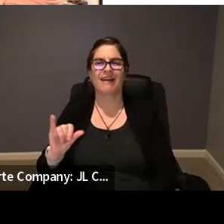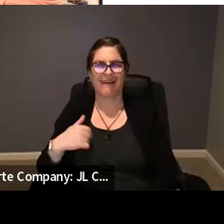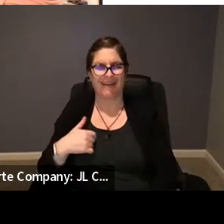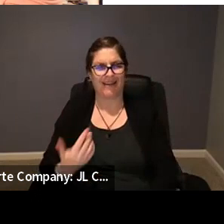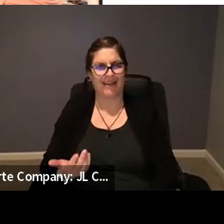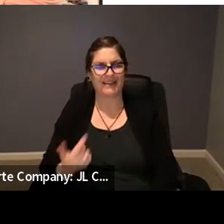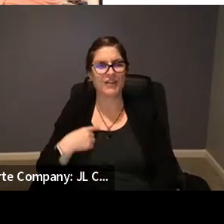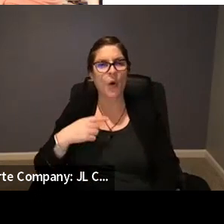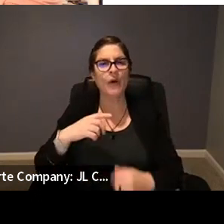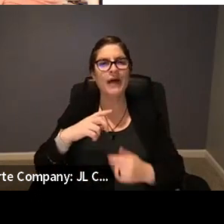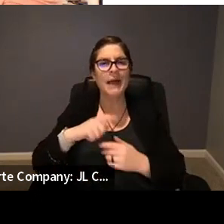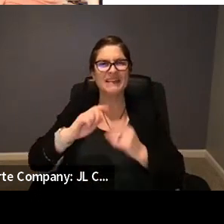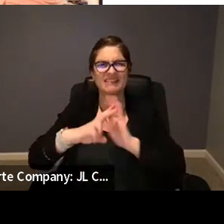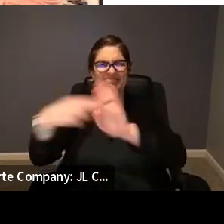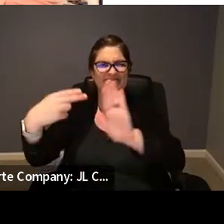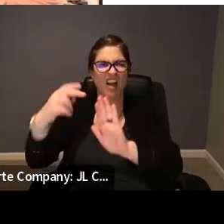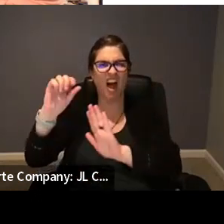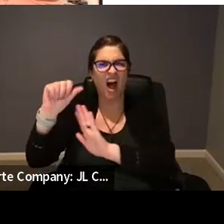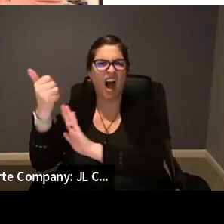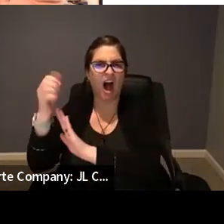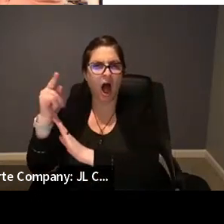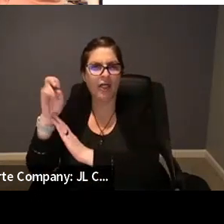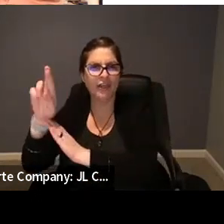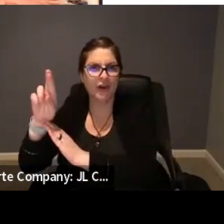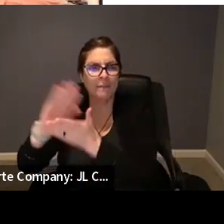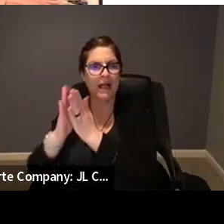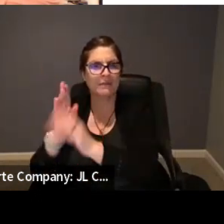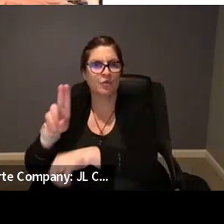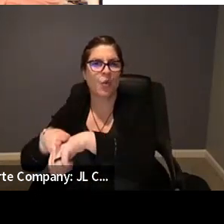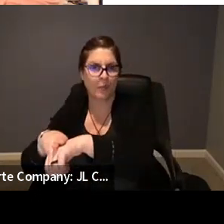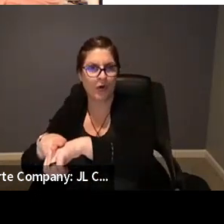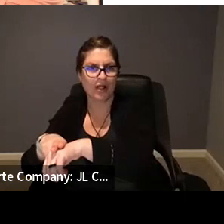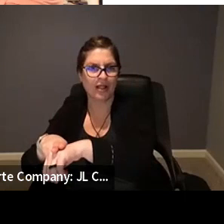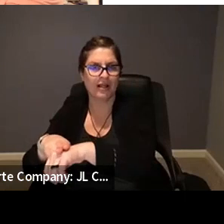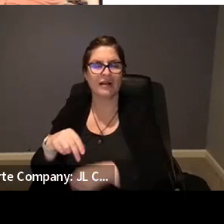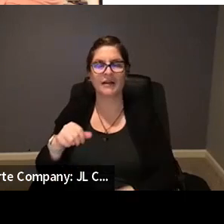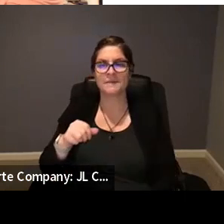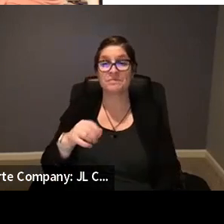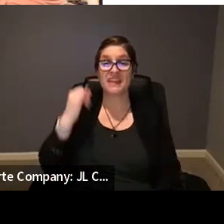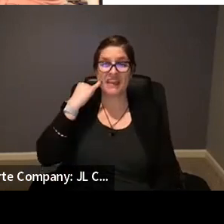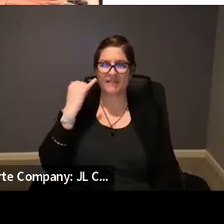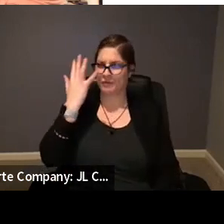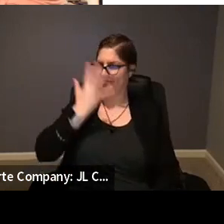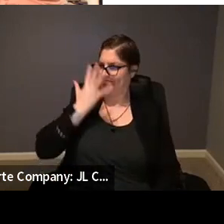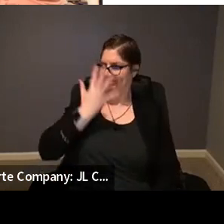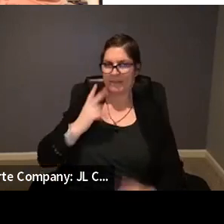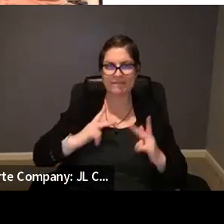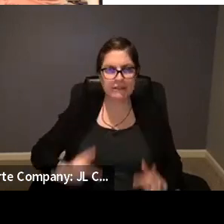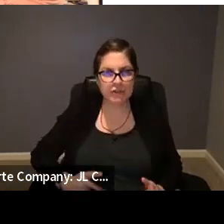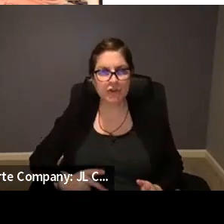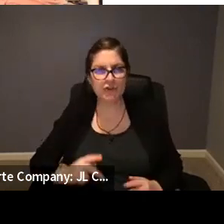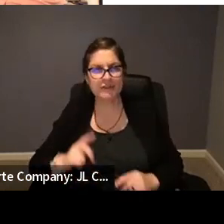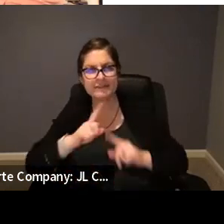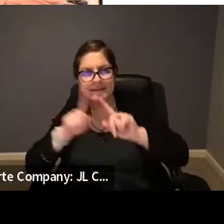othering normalized and you know, feeds into ableism and disabilophobia, where if you are different, if you have a physical disability, if you have a